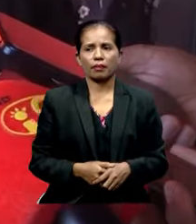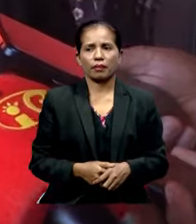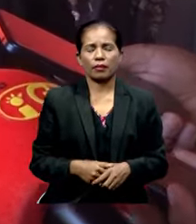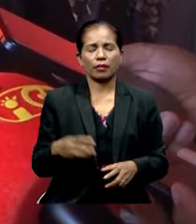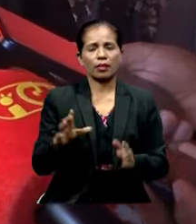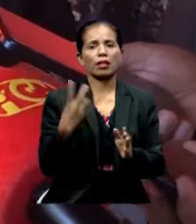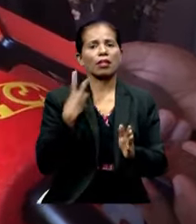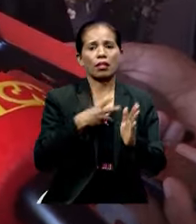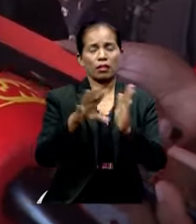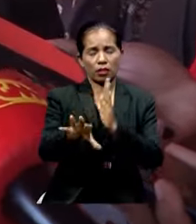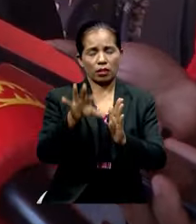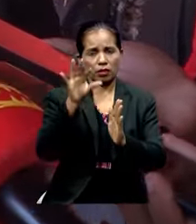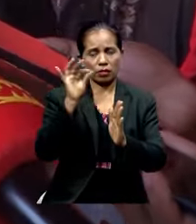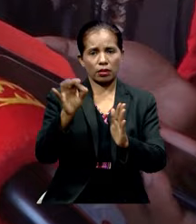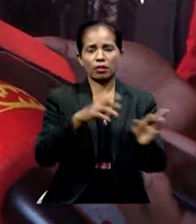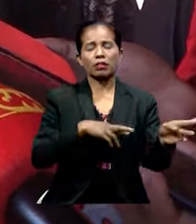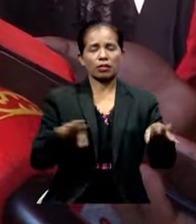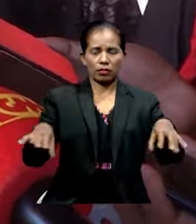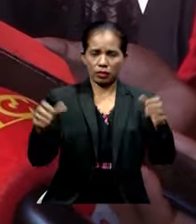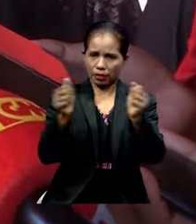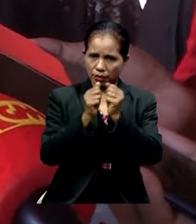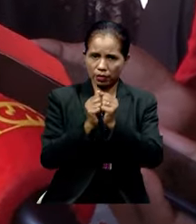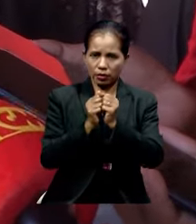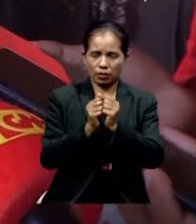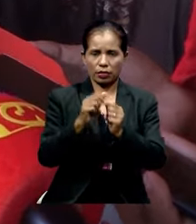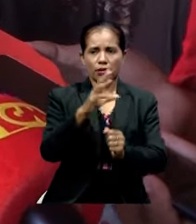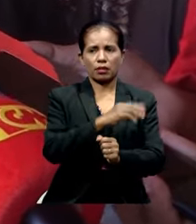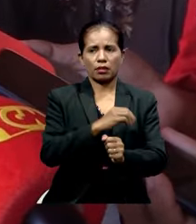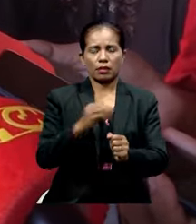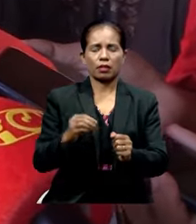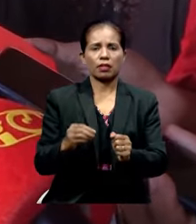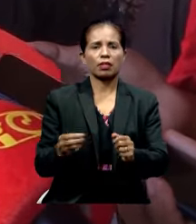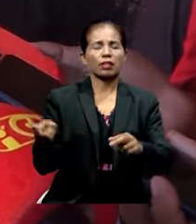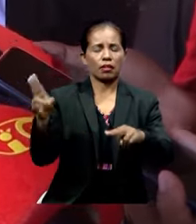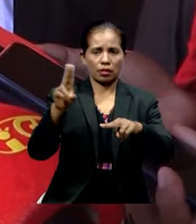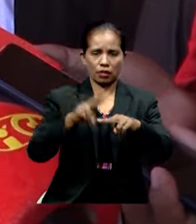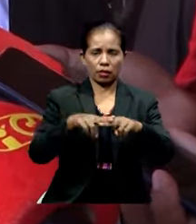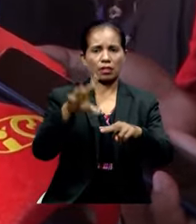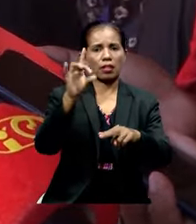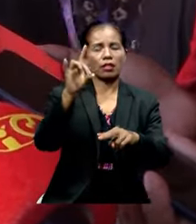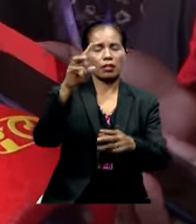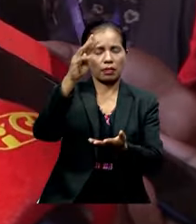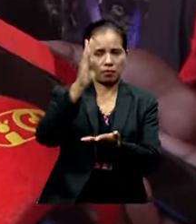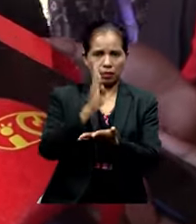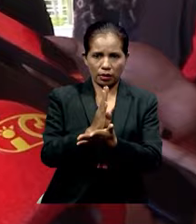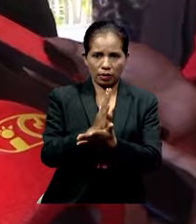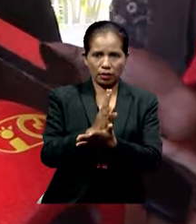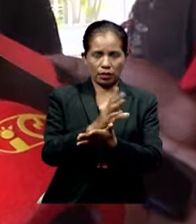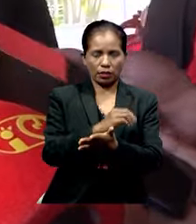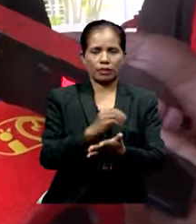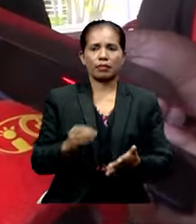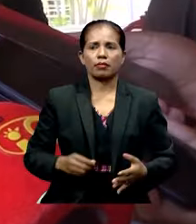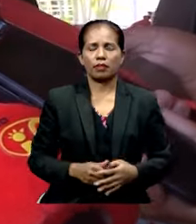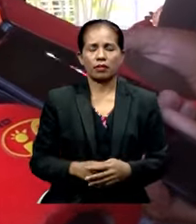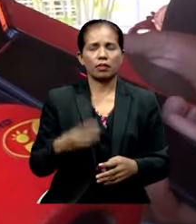far we received already the return of more than 8 billion, but suddenly